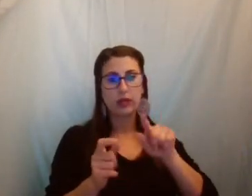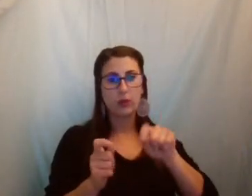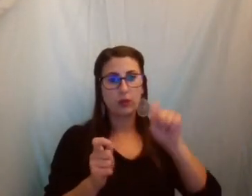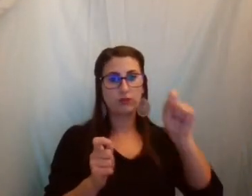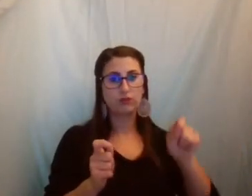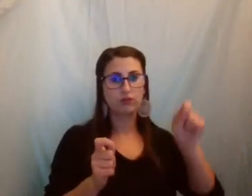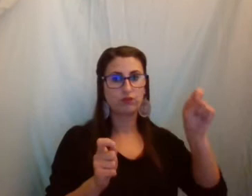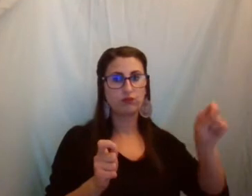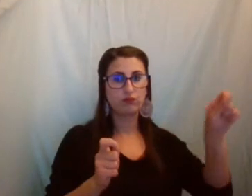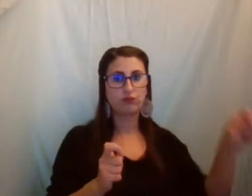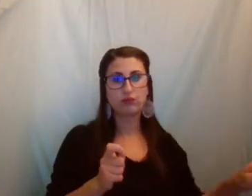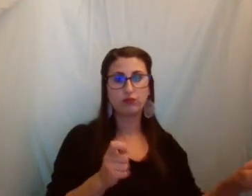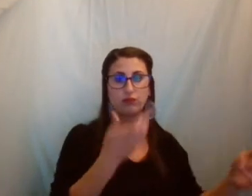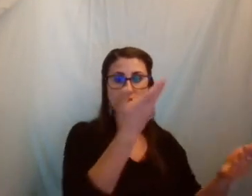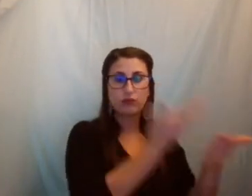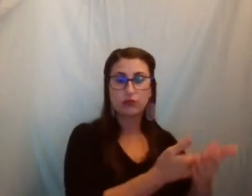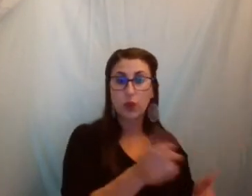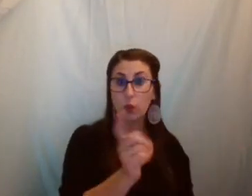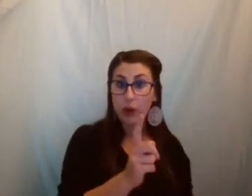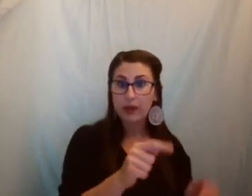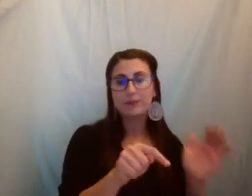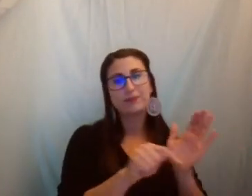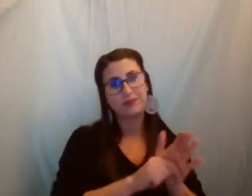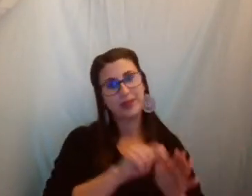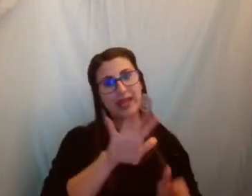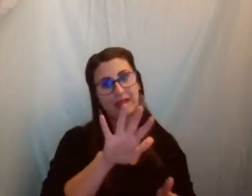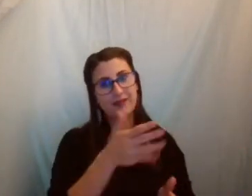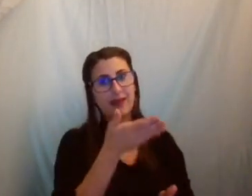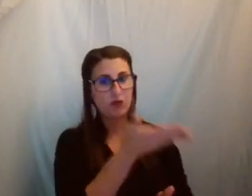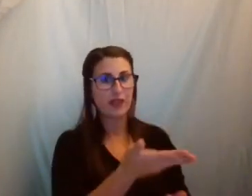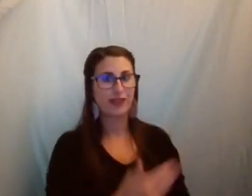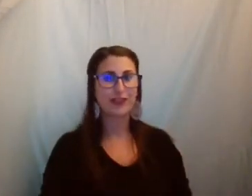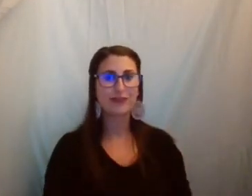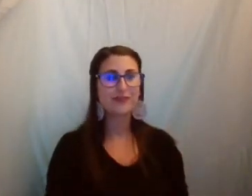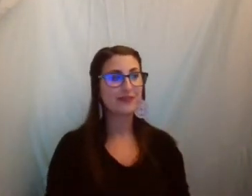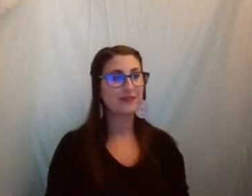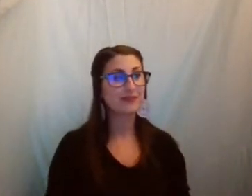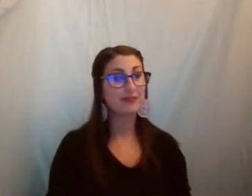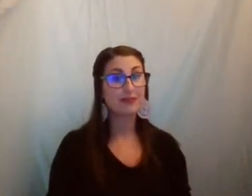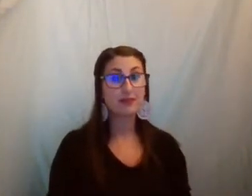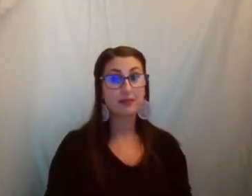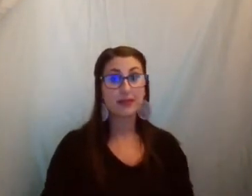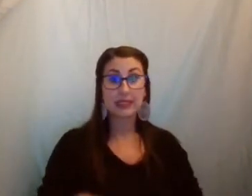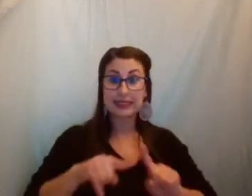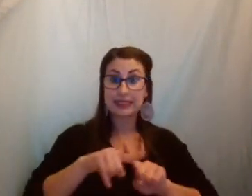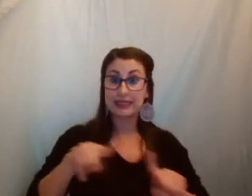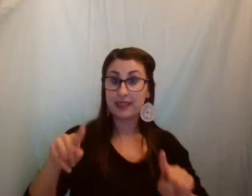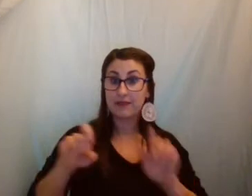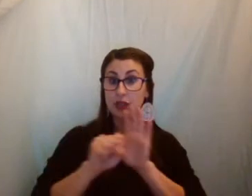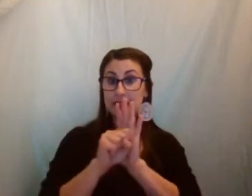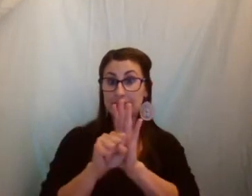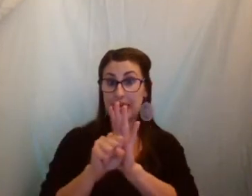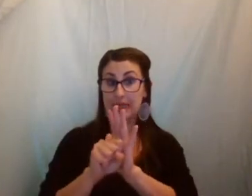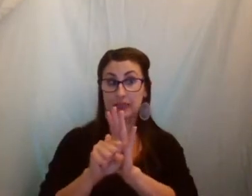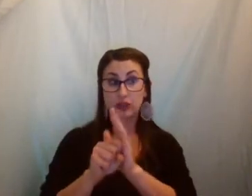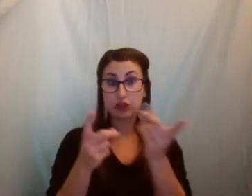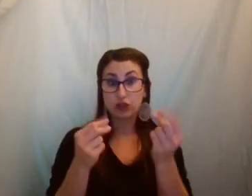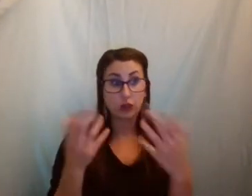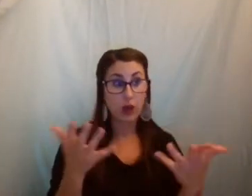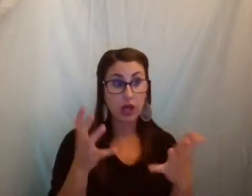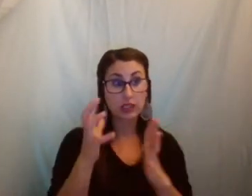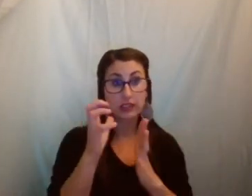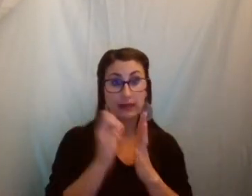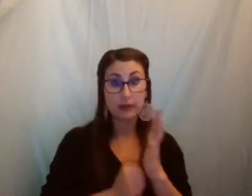So 3 jumps, you land at -5 right here. Okay. And then for the different sign